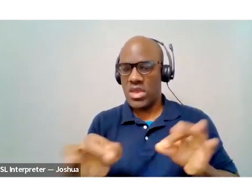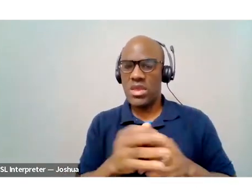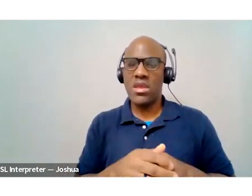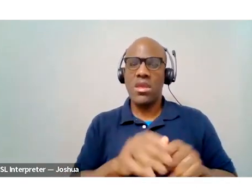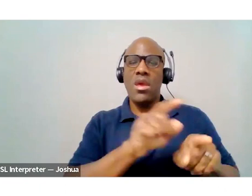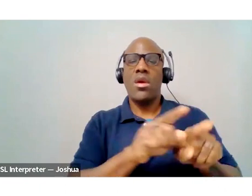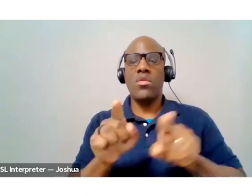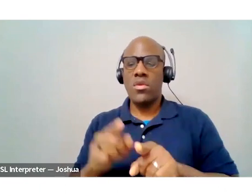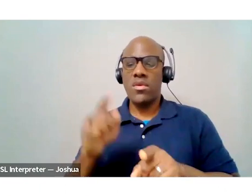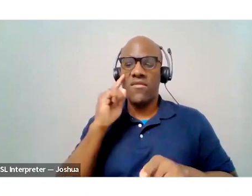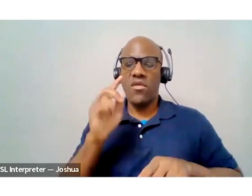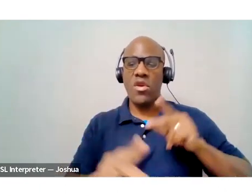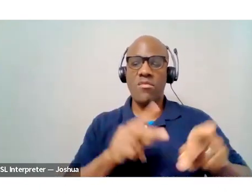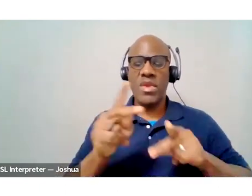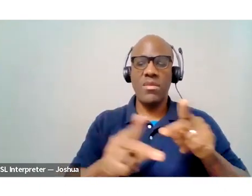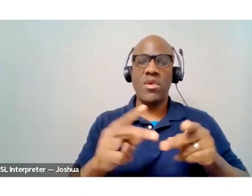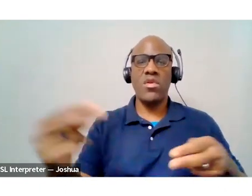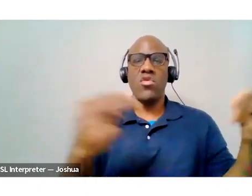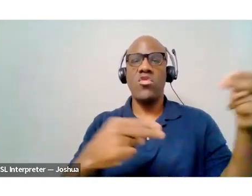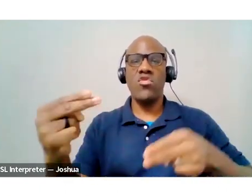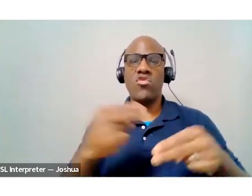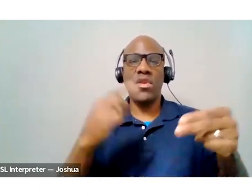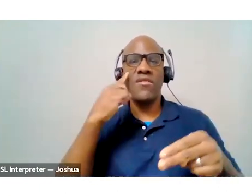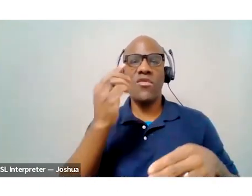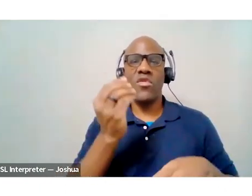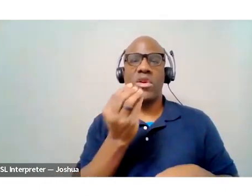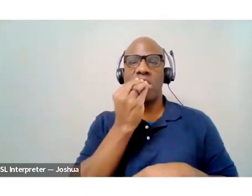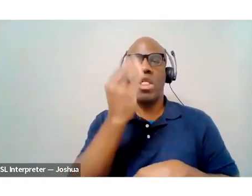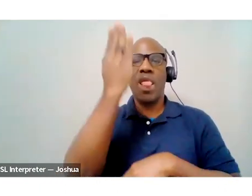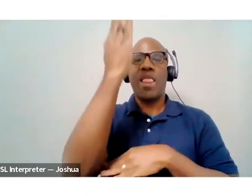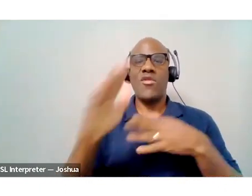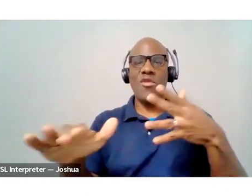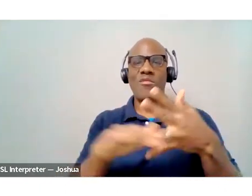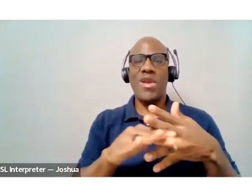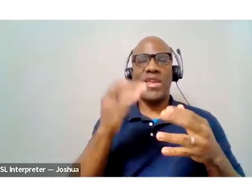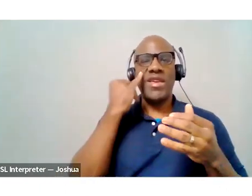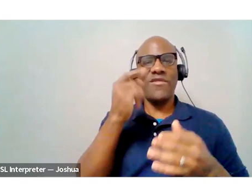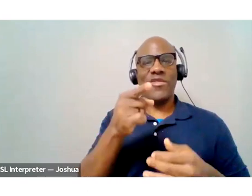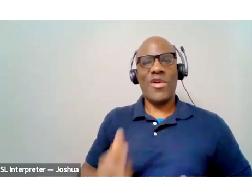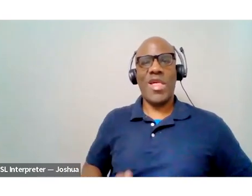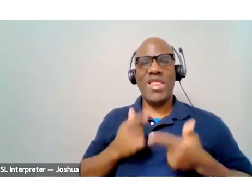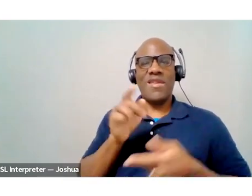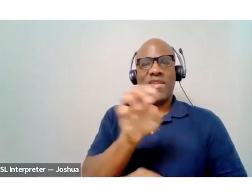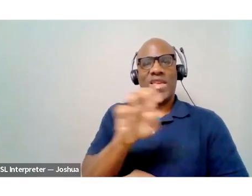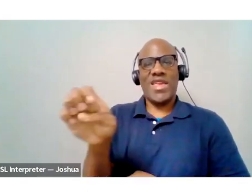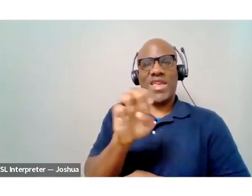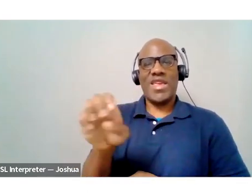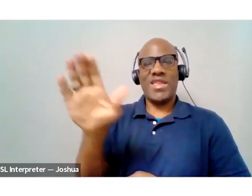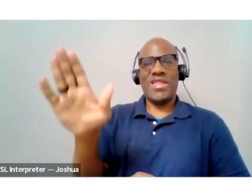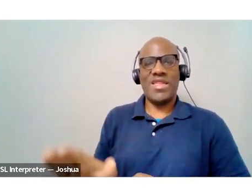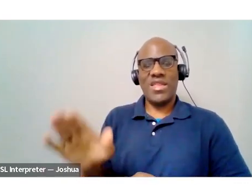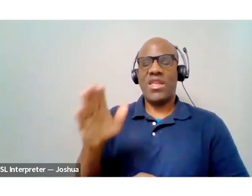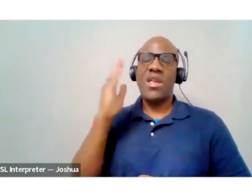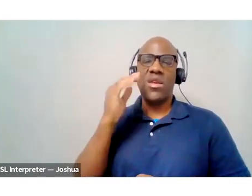came on for their lunch break, I'm sure, those who live in the East Coast, will have to be leaving us soon. So what I